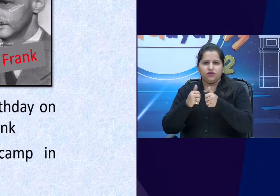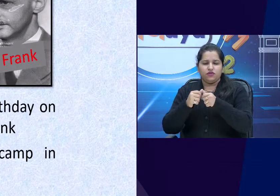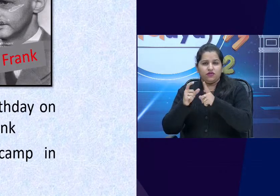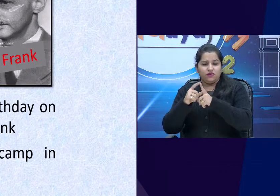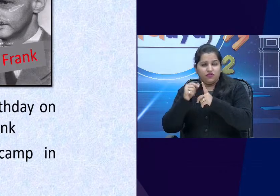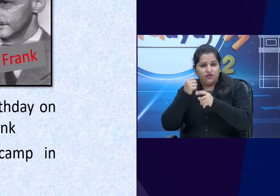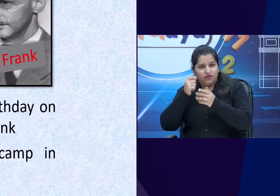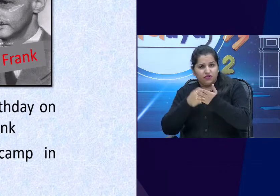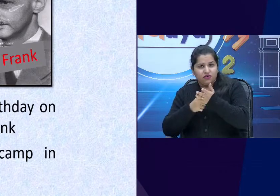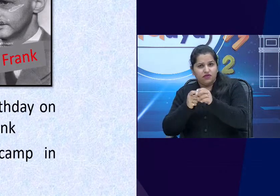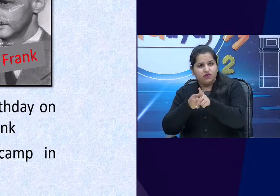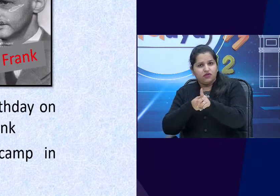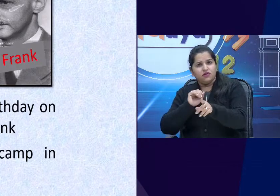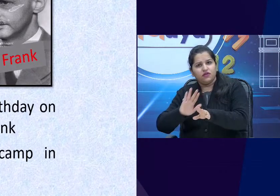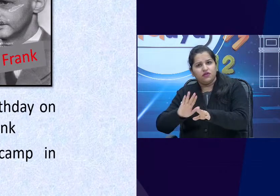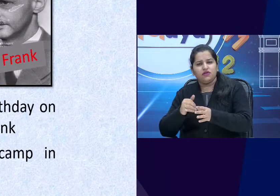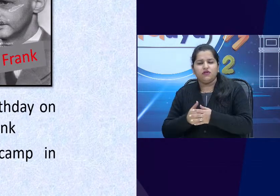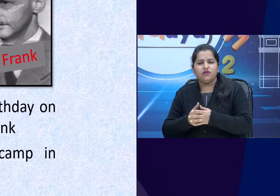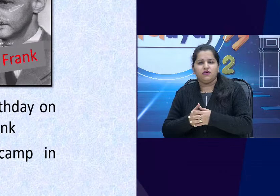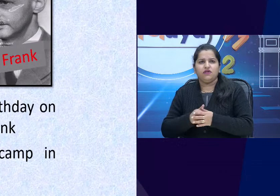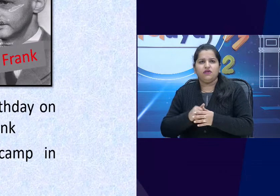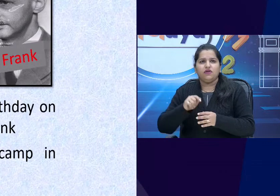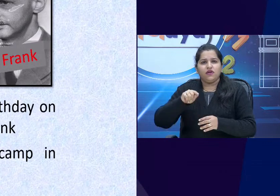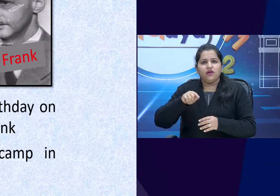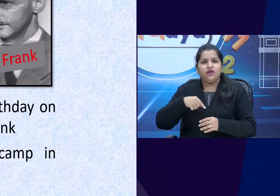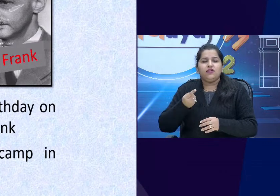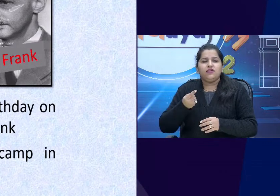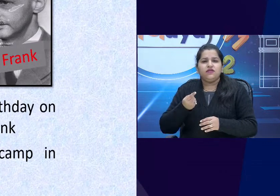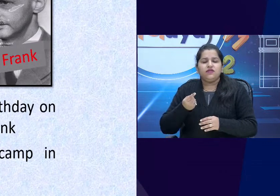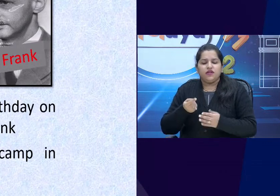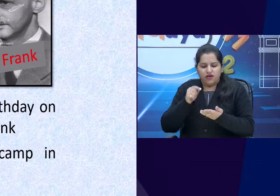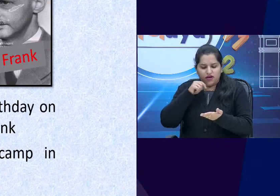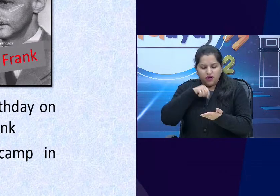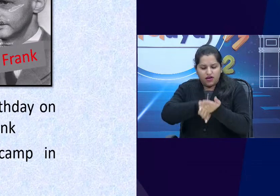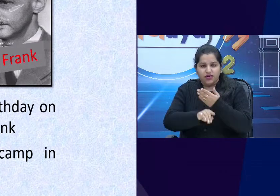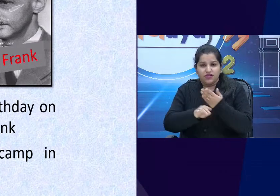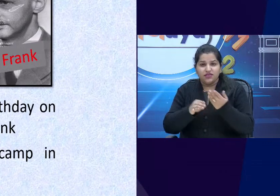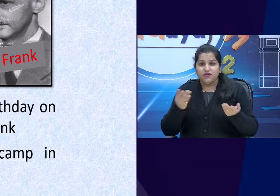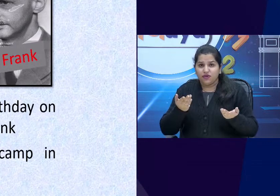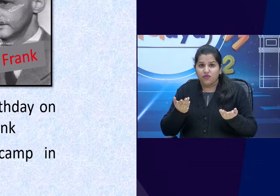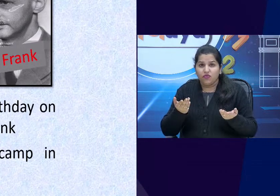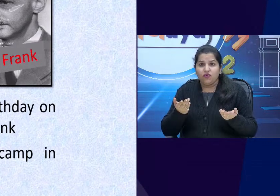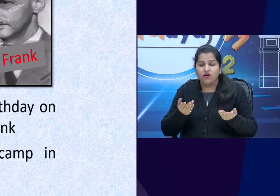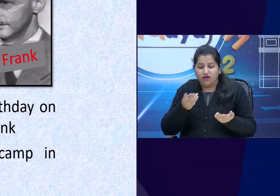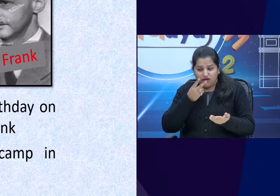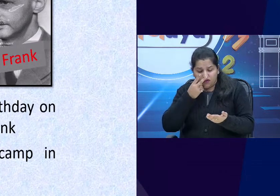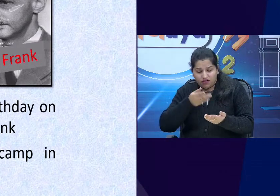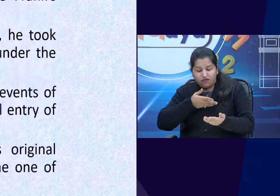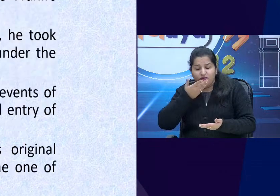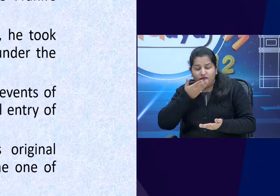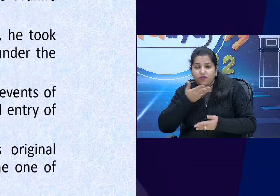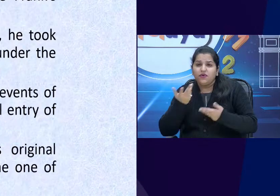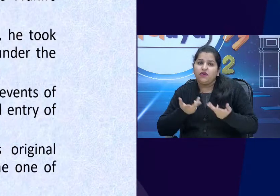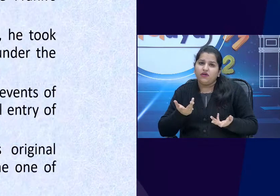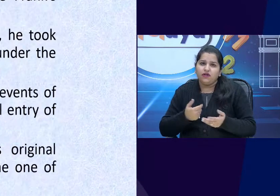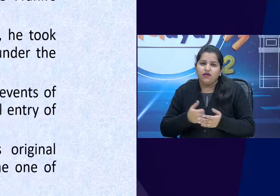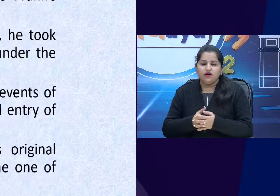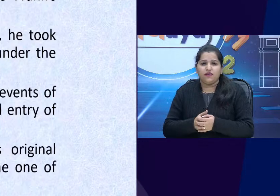us move on to what is given in the lesson from the Anne Frank's diary in this lesson.